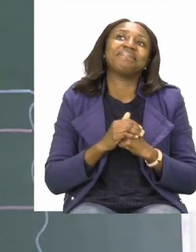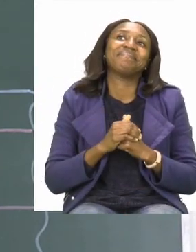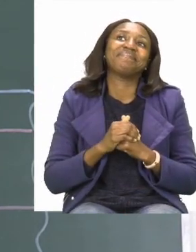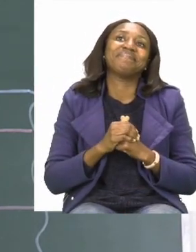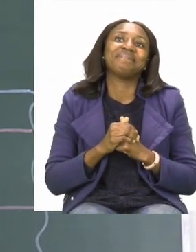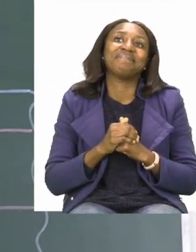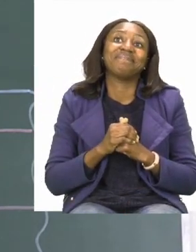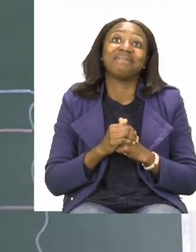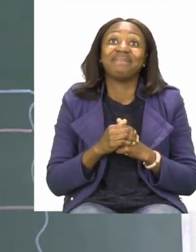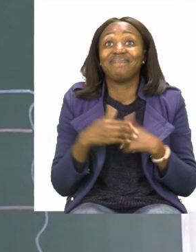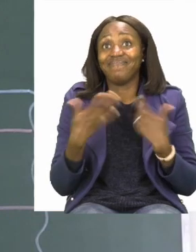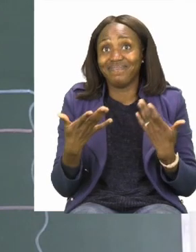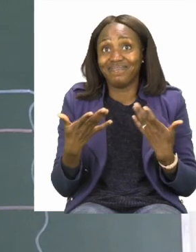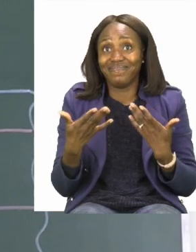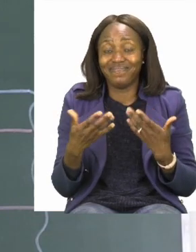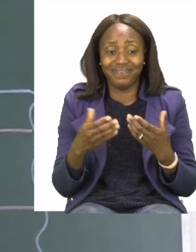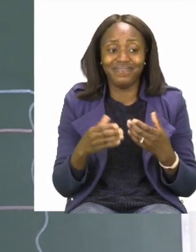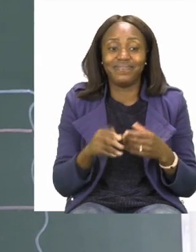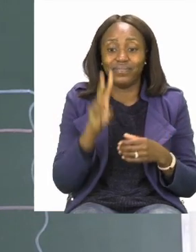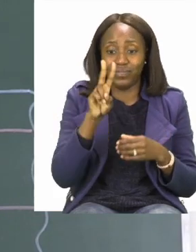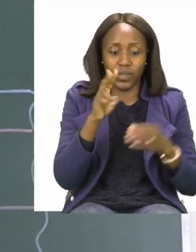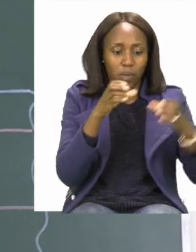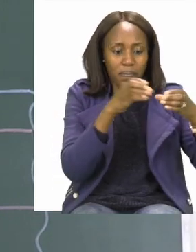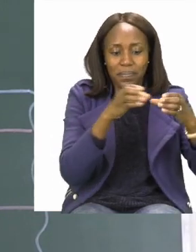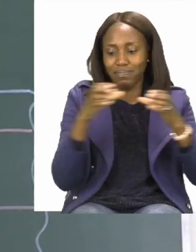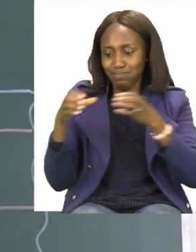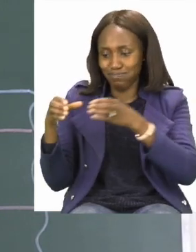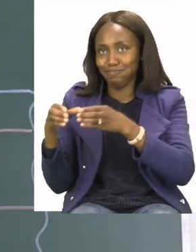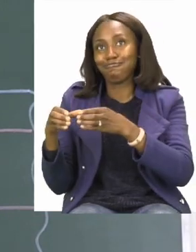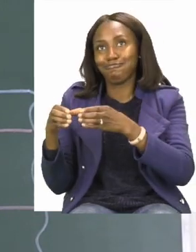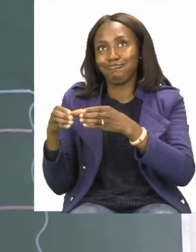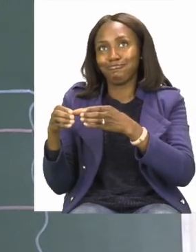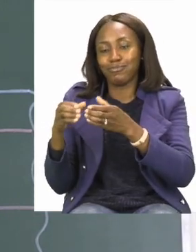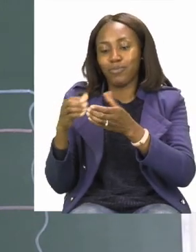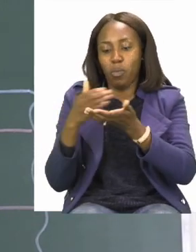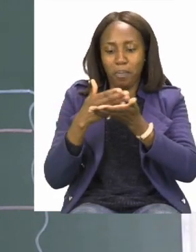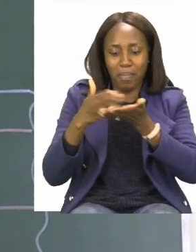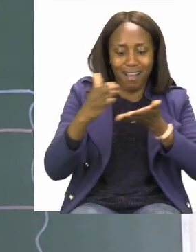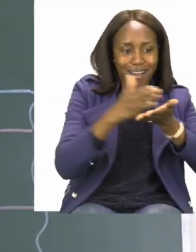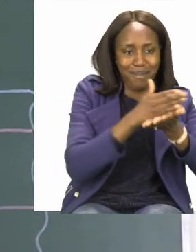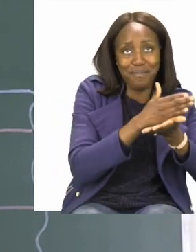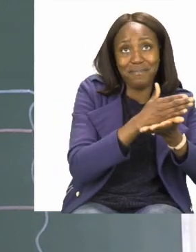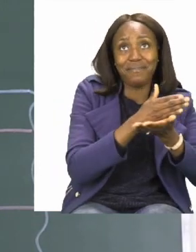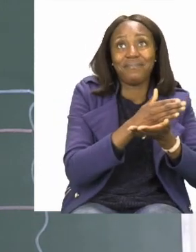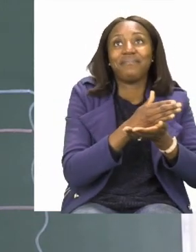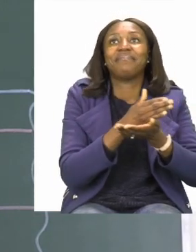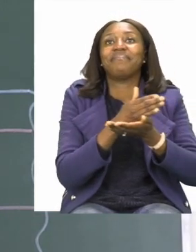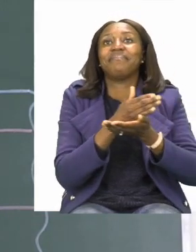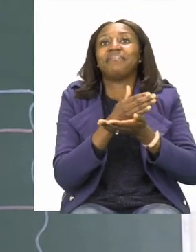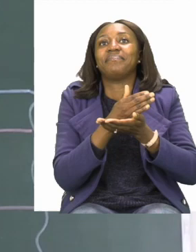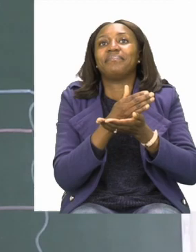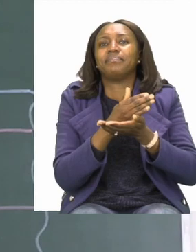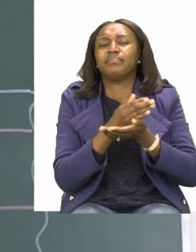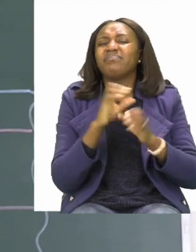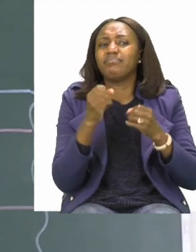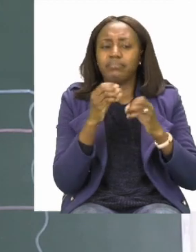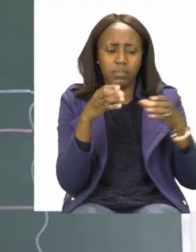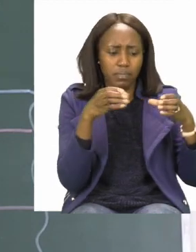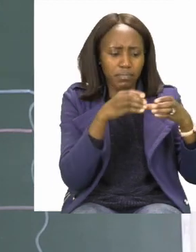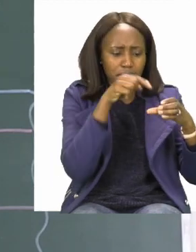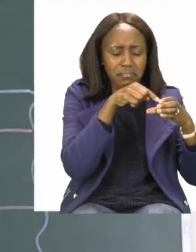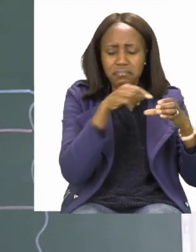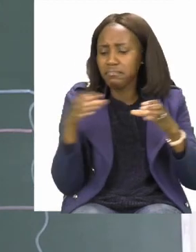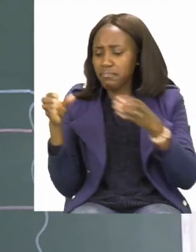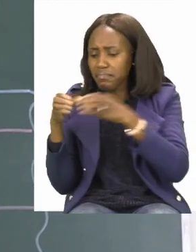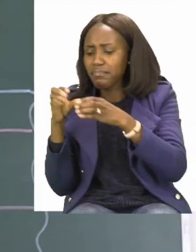20. So we have divided them or we have halved them. We now need to count what is in each